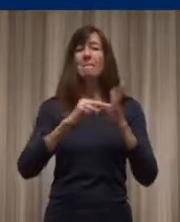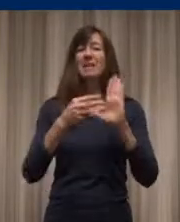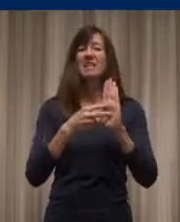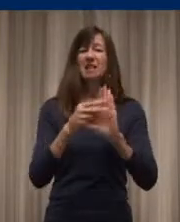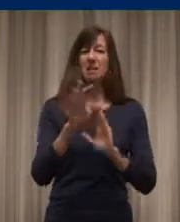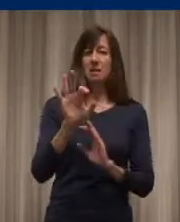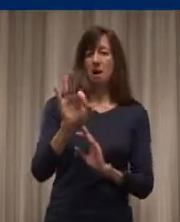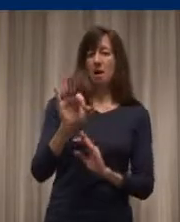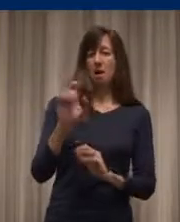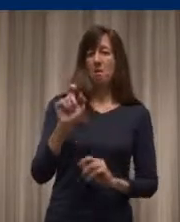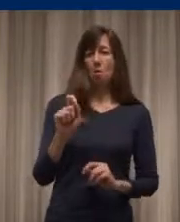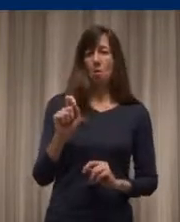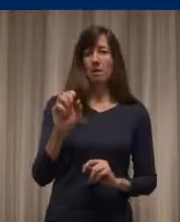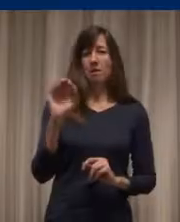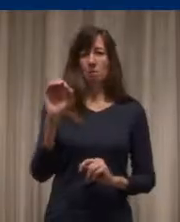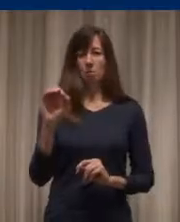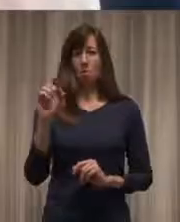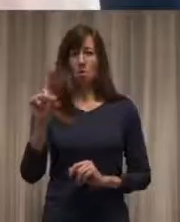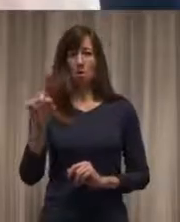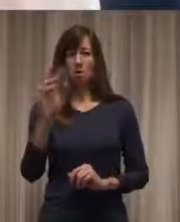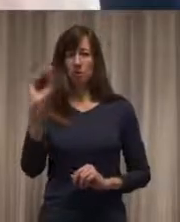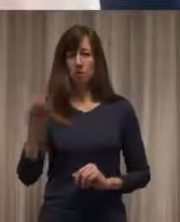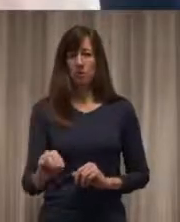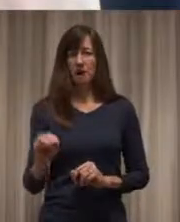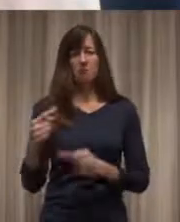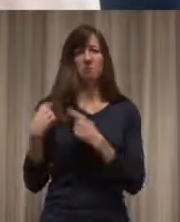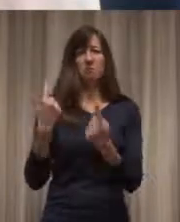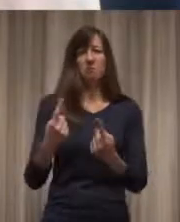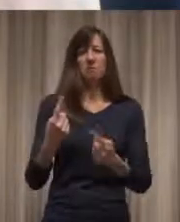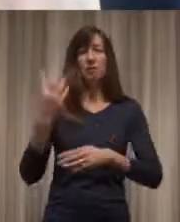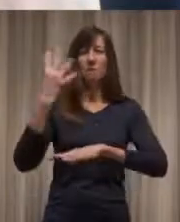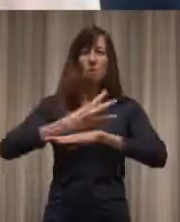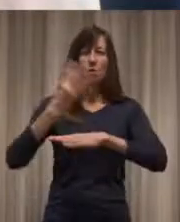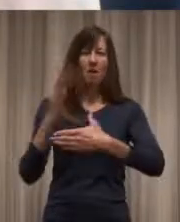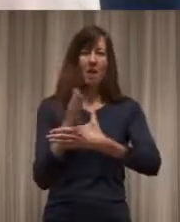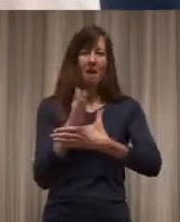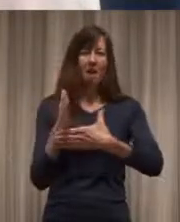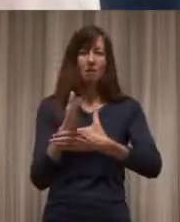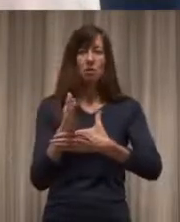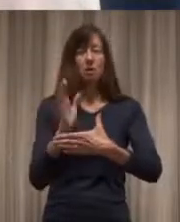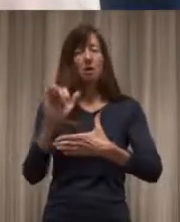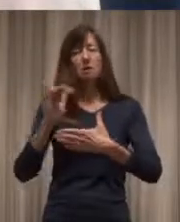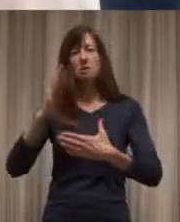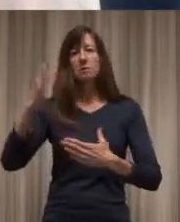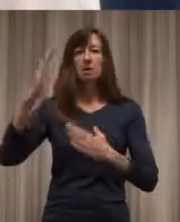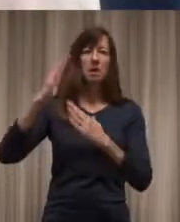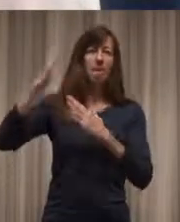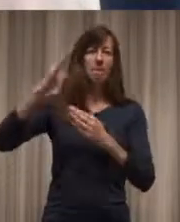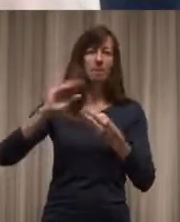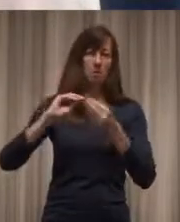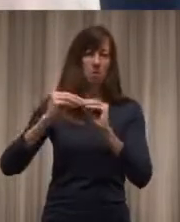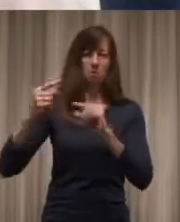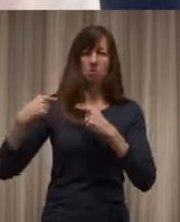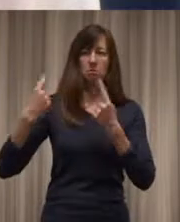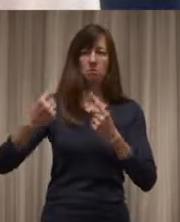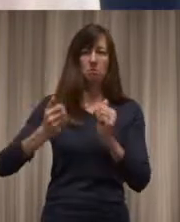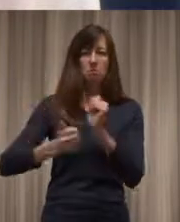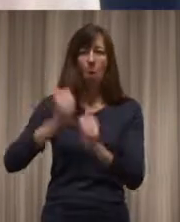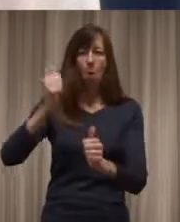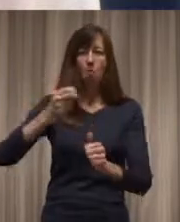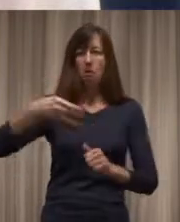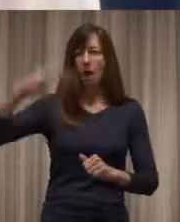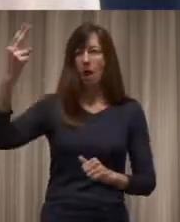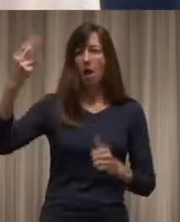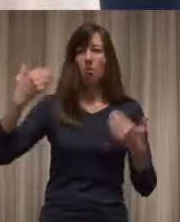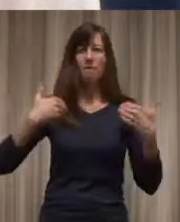9.01% new infection rate over a 4-day average, one of the highest that we've had in the entire pandemic. And in the last 24